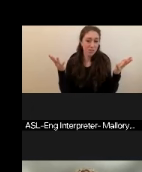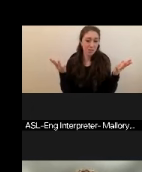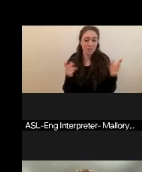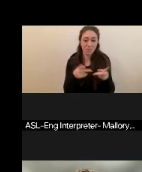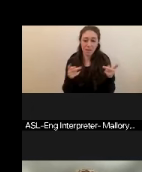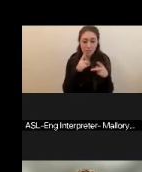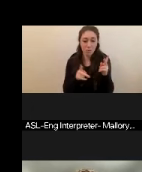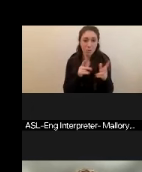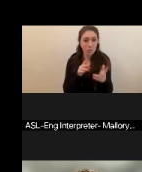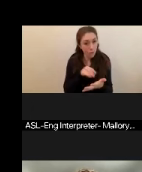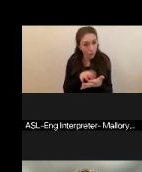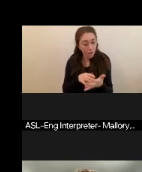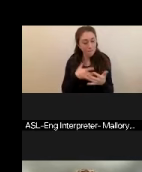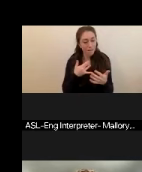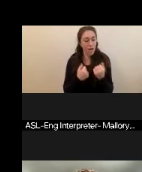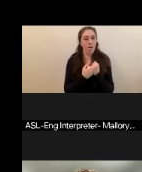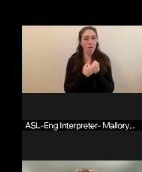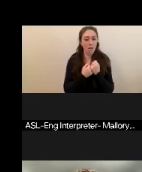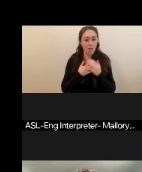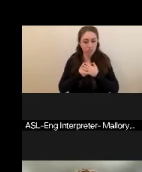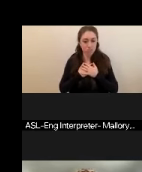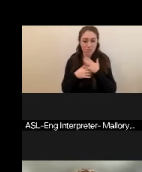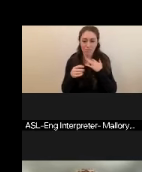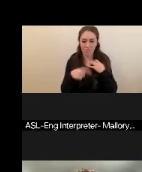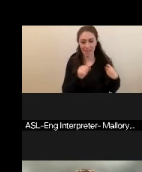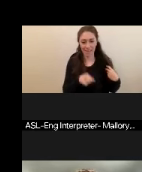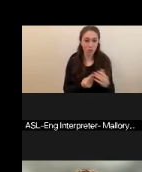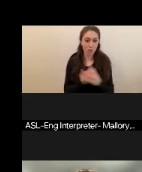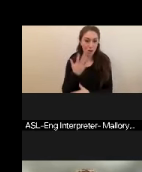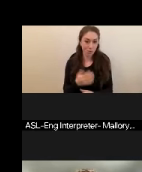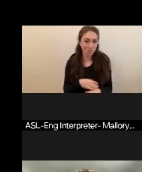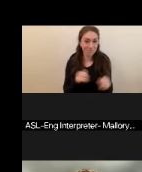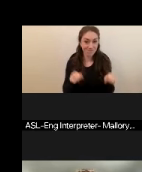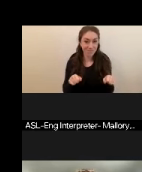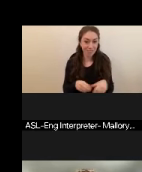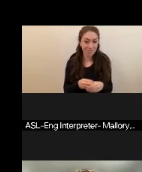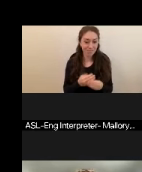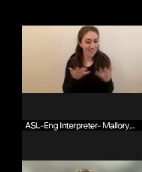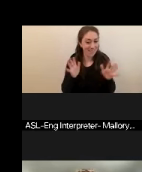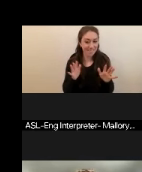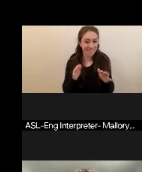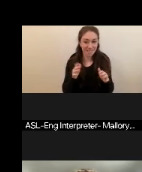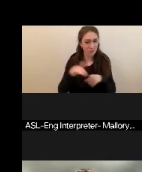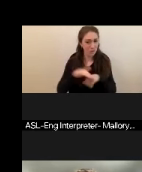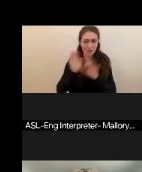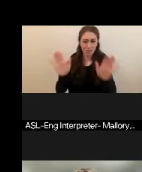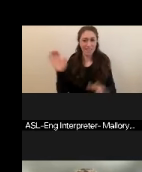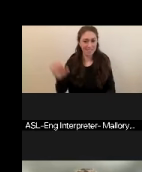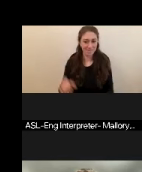people to learn and feel supported so that they can grow. And so, yeah, that's all I have. You covered it great, C.